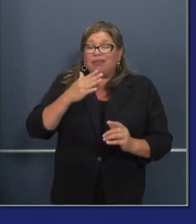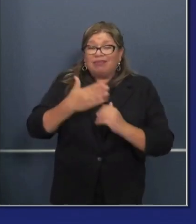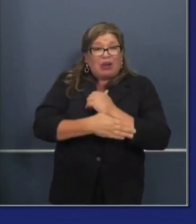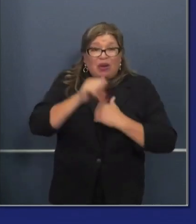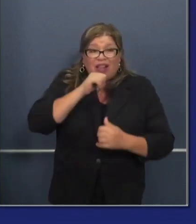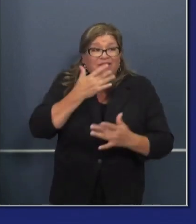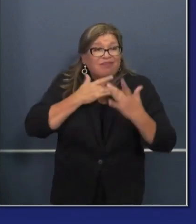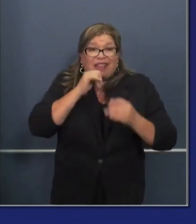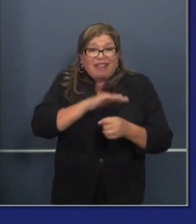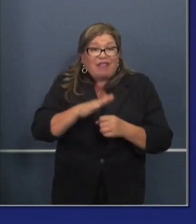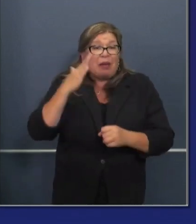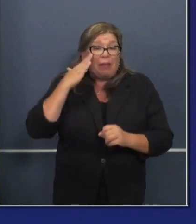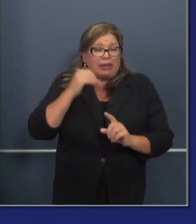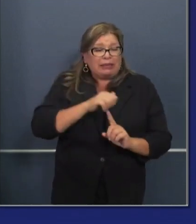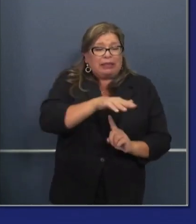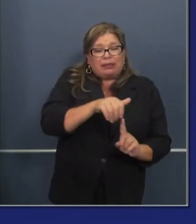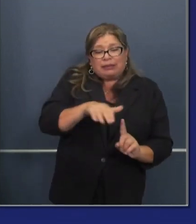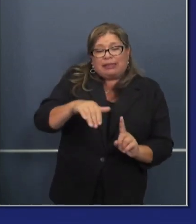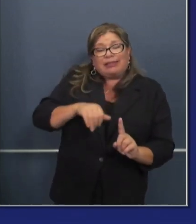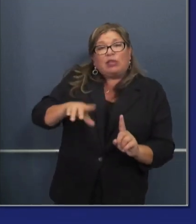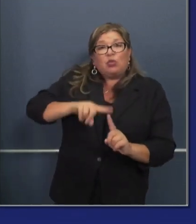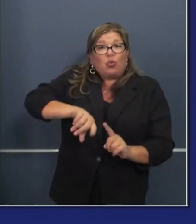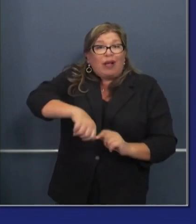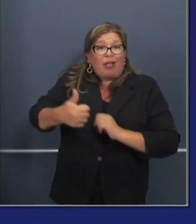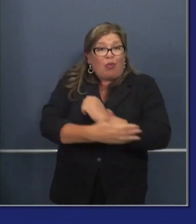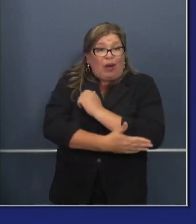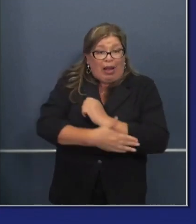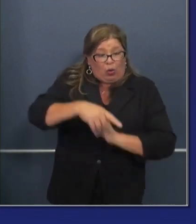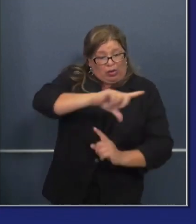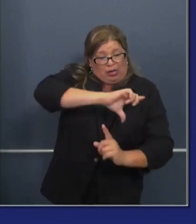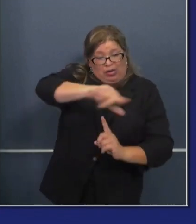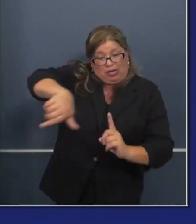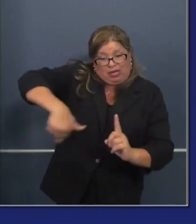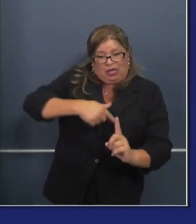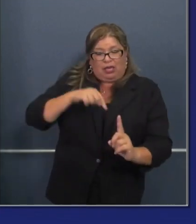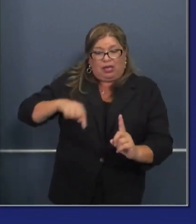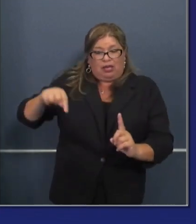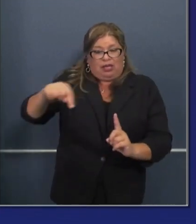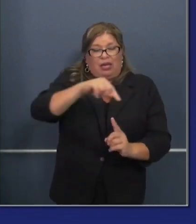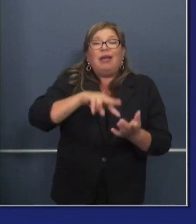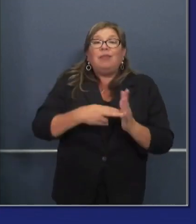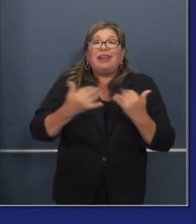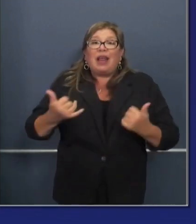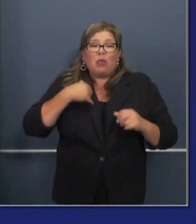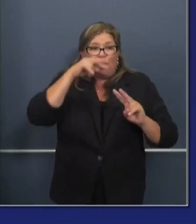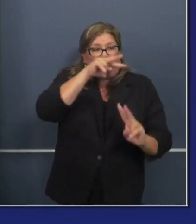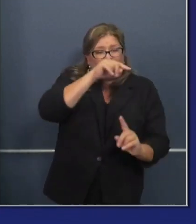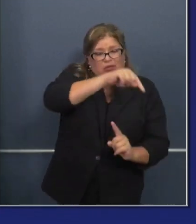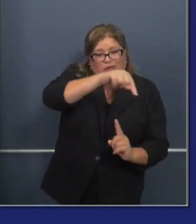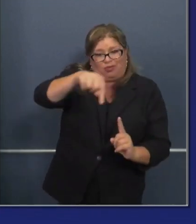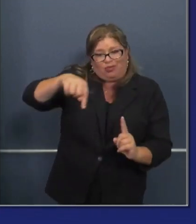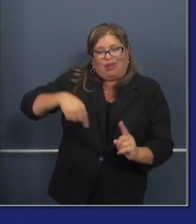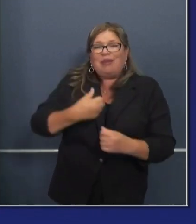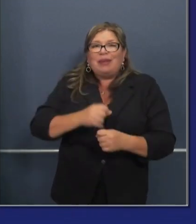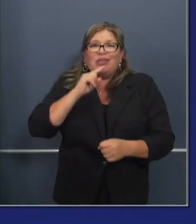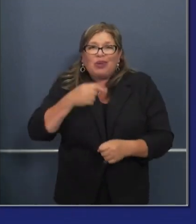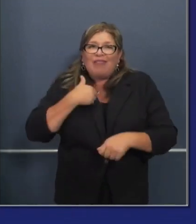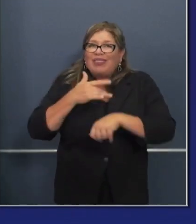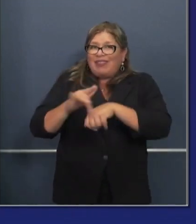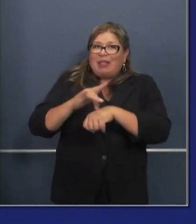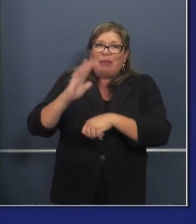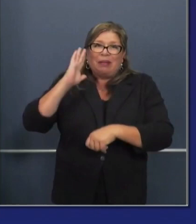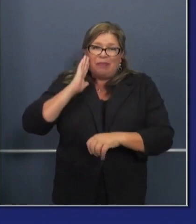Imperial and need both hospital or ICU level care, so we keep all of Californians safe. So we